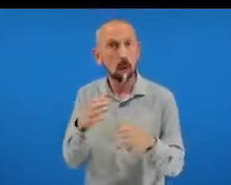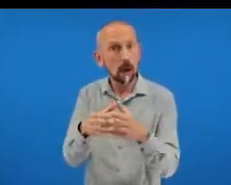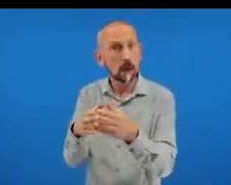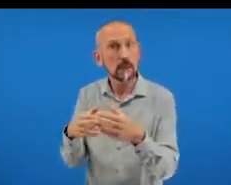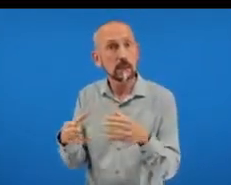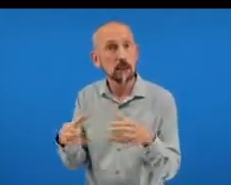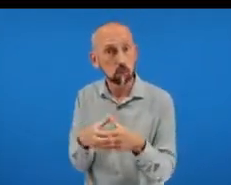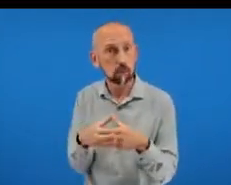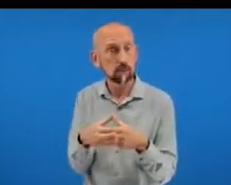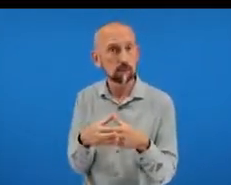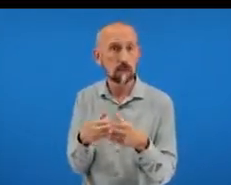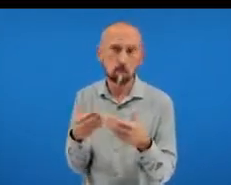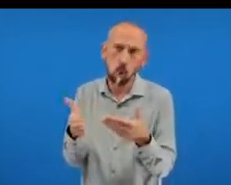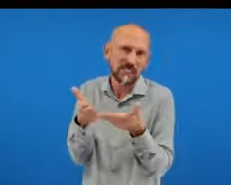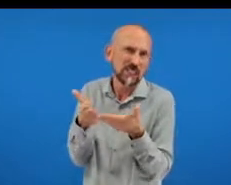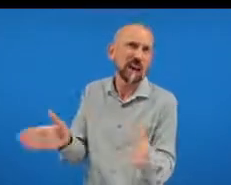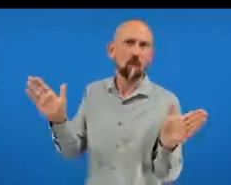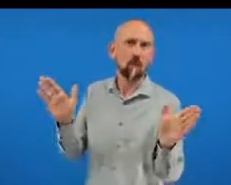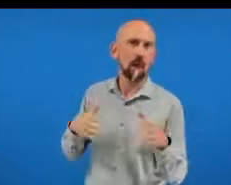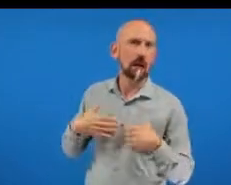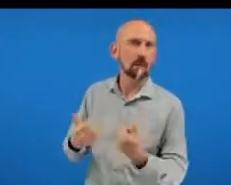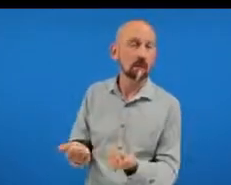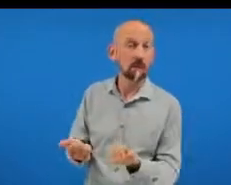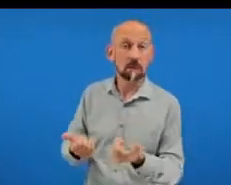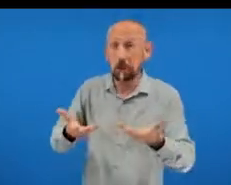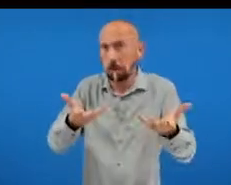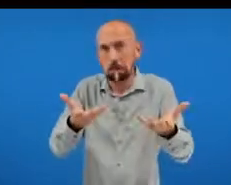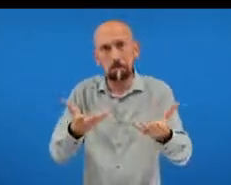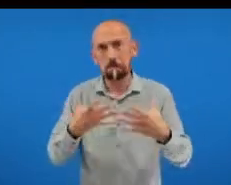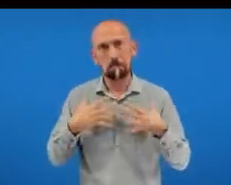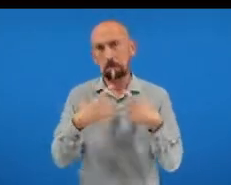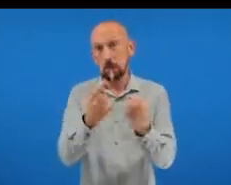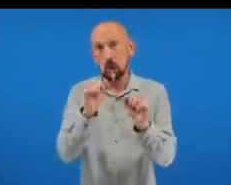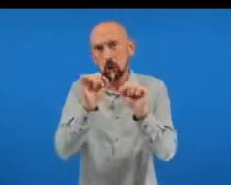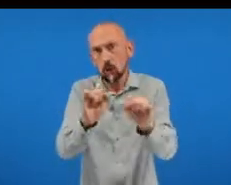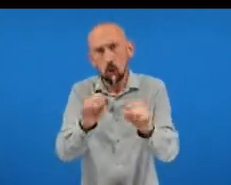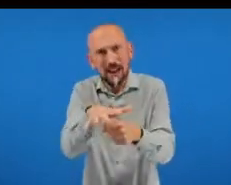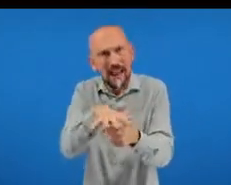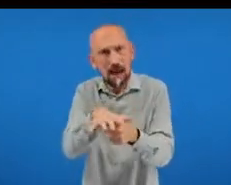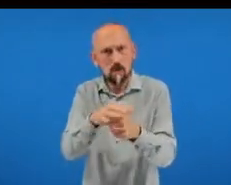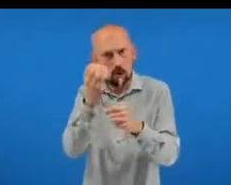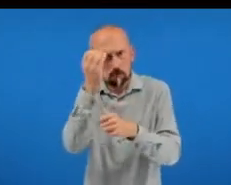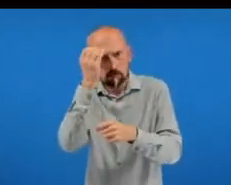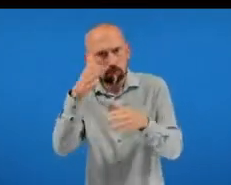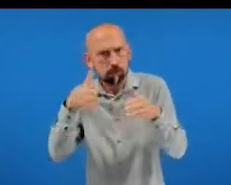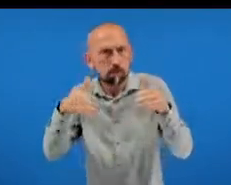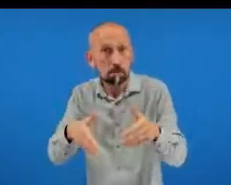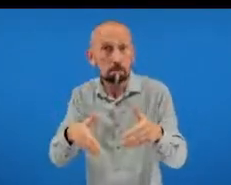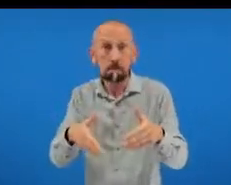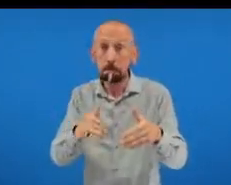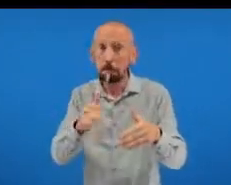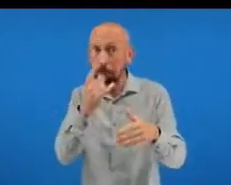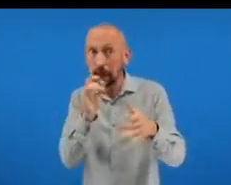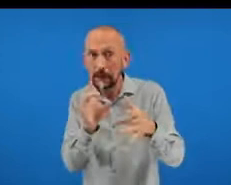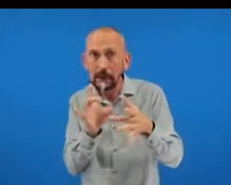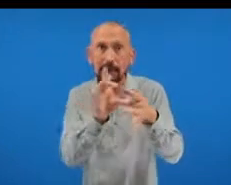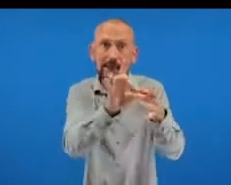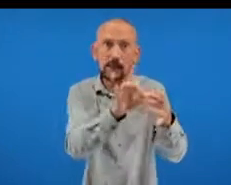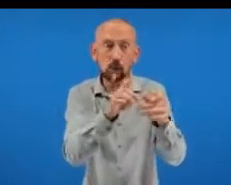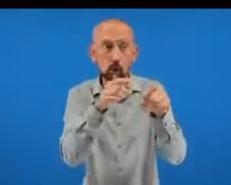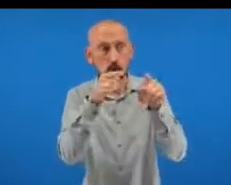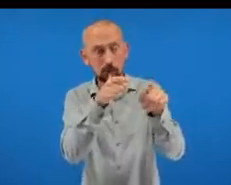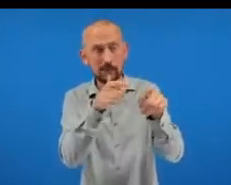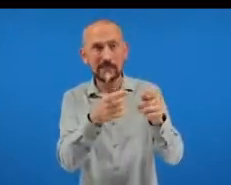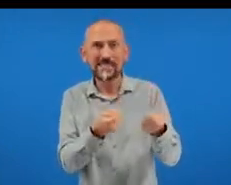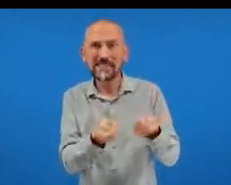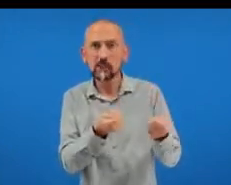So whatever your area of speciality is, you may find that you can make a link with the Secretariat of that all-party group, and